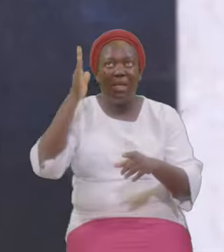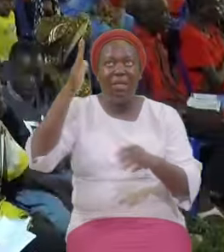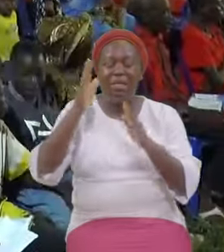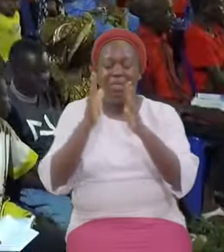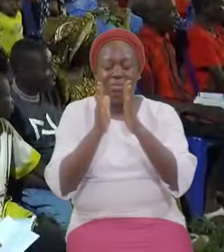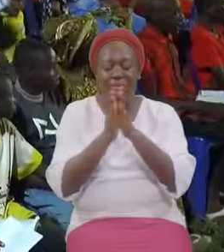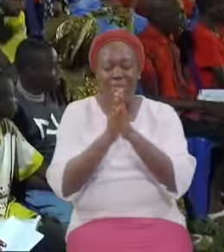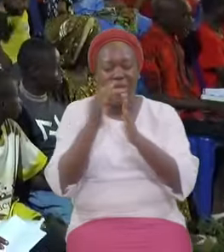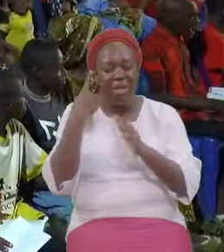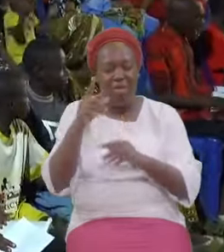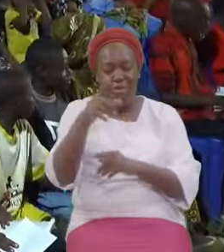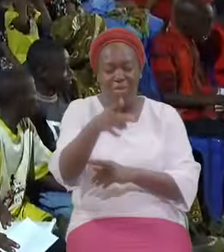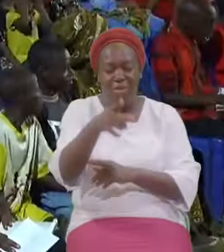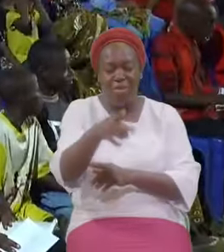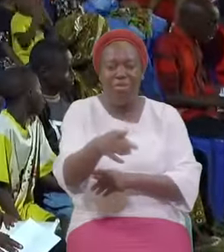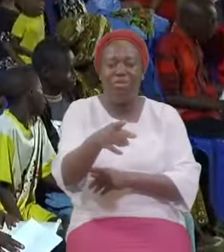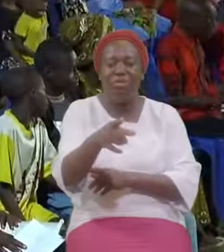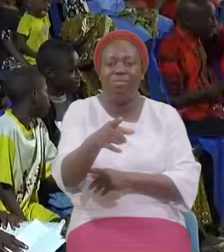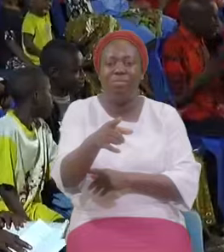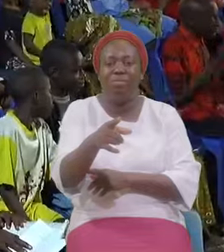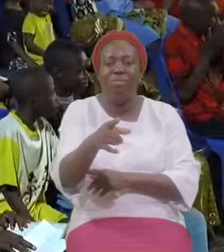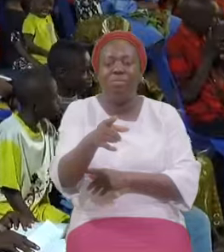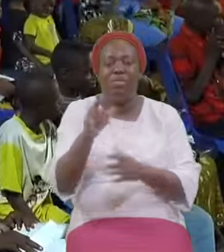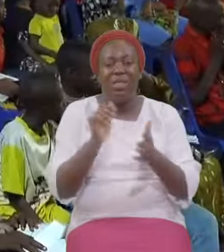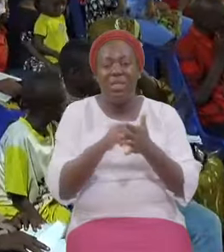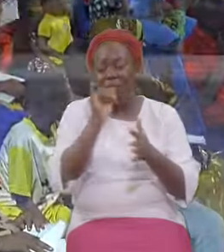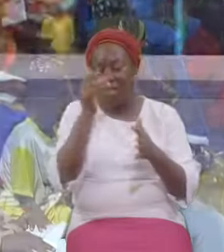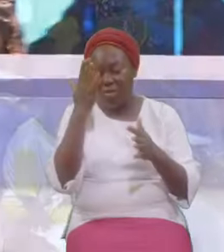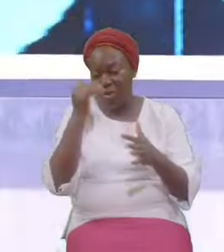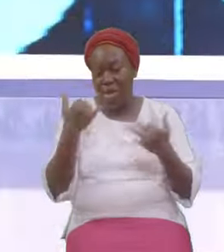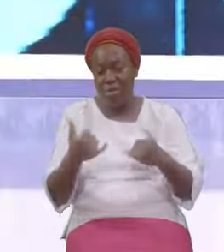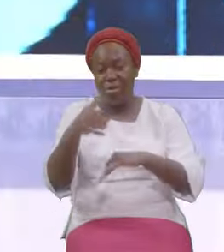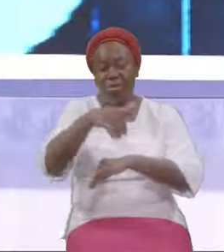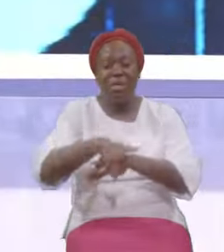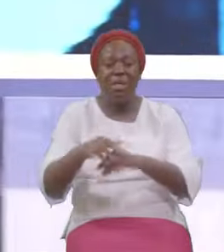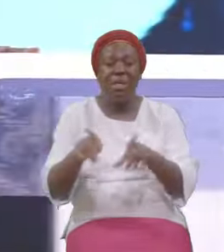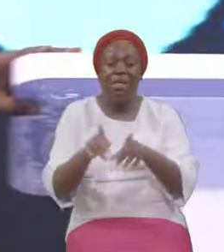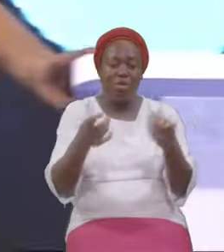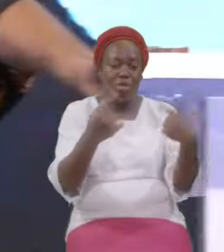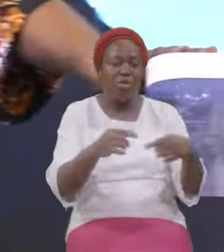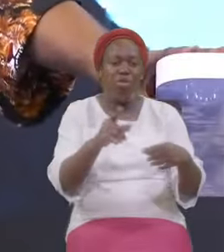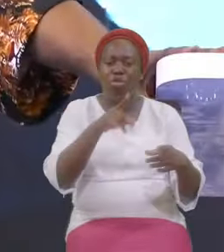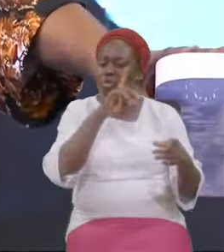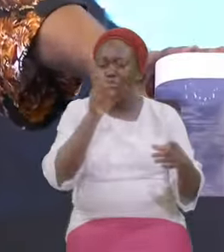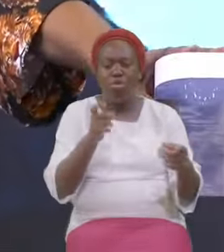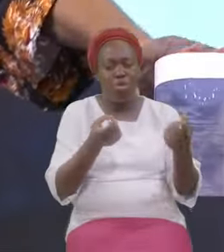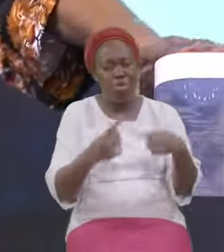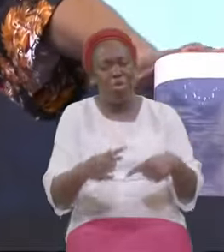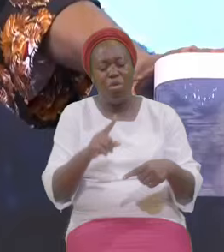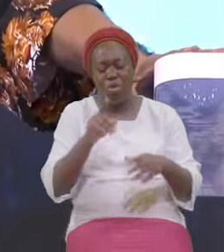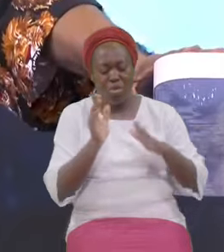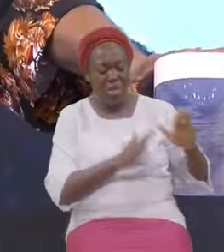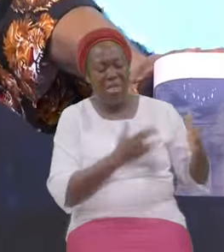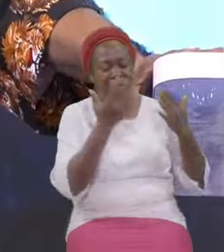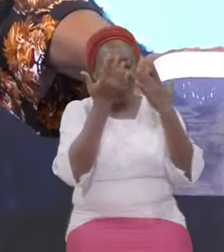behalf. That's why tonight, as you come, you must come. You leave darkness behind and